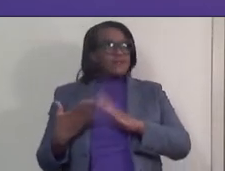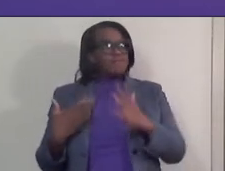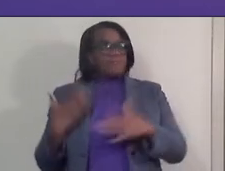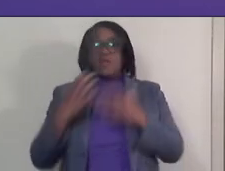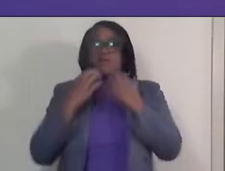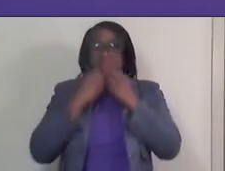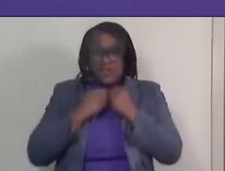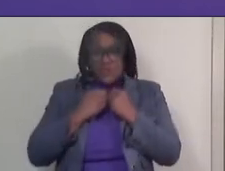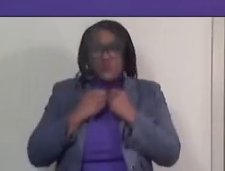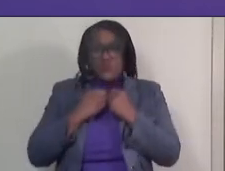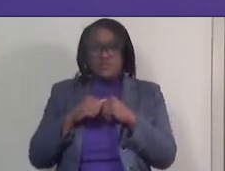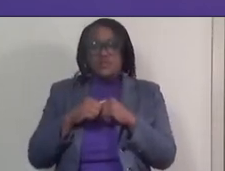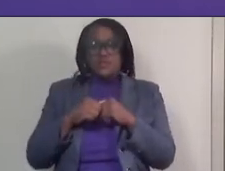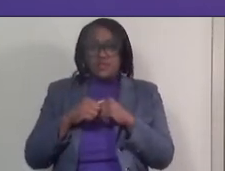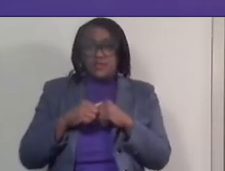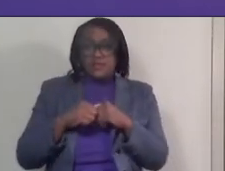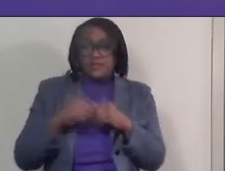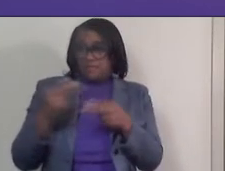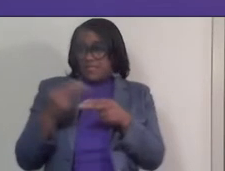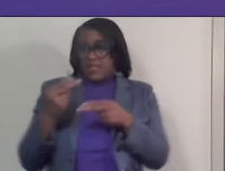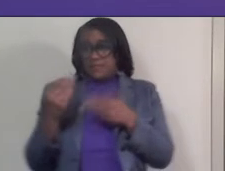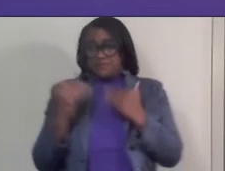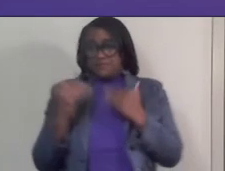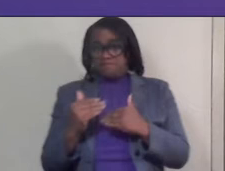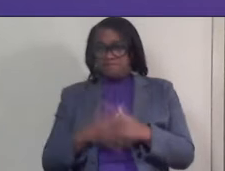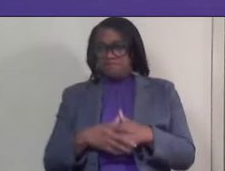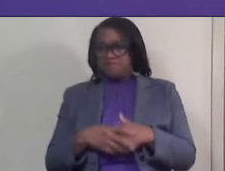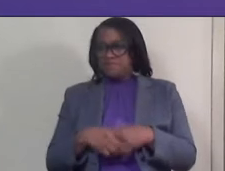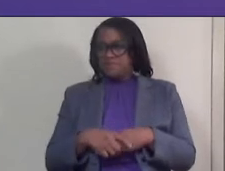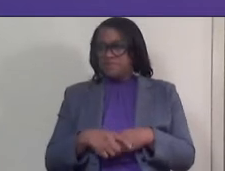values. We can go to the next slide.